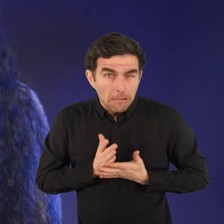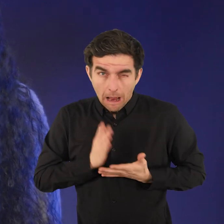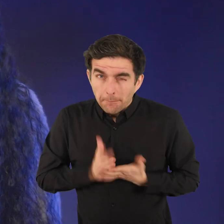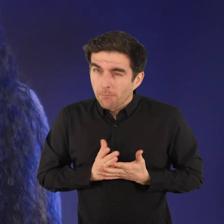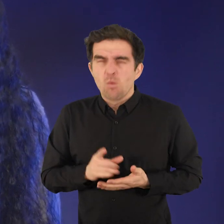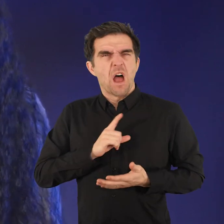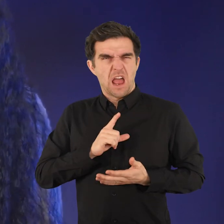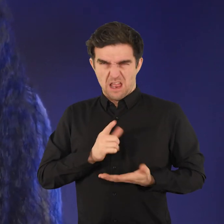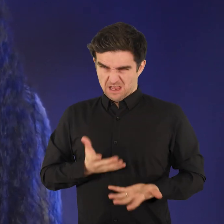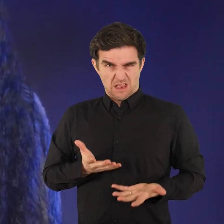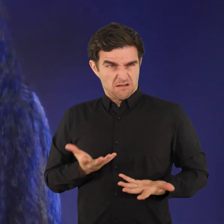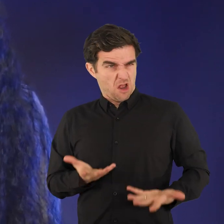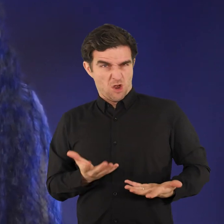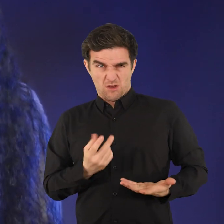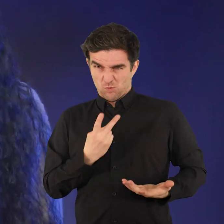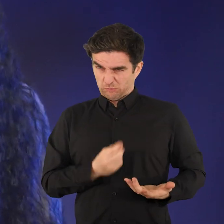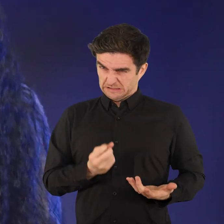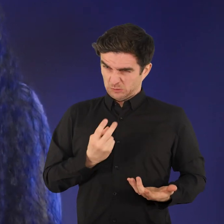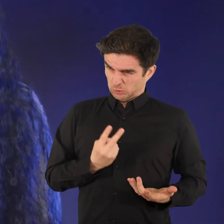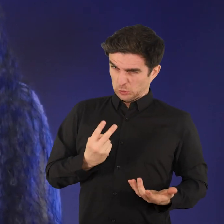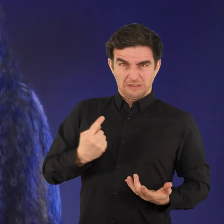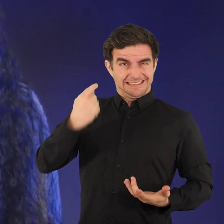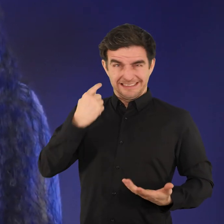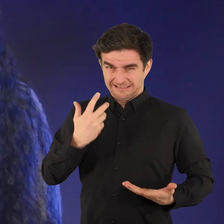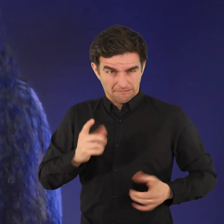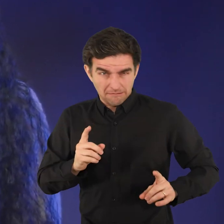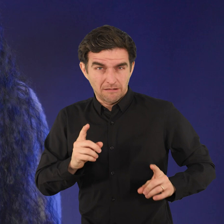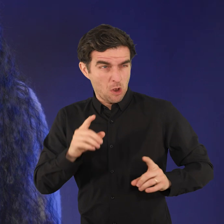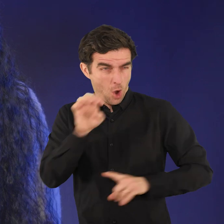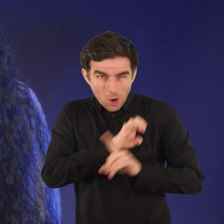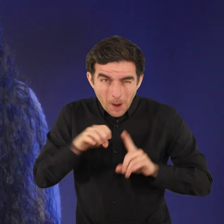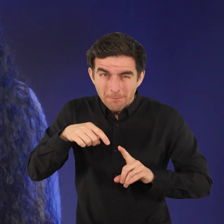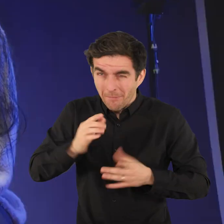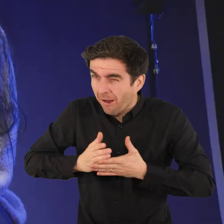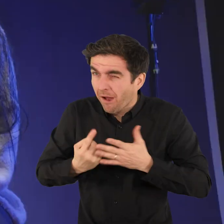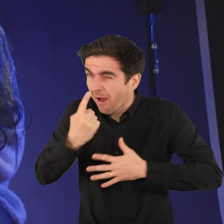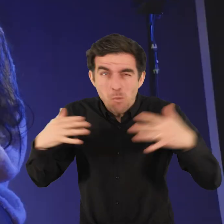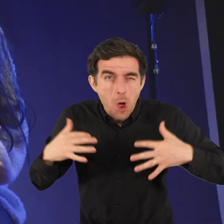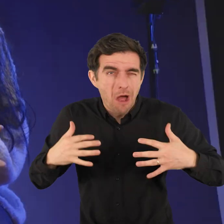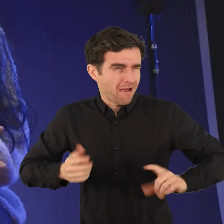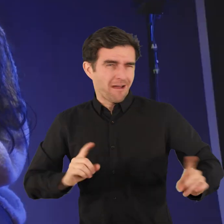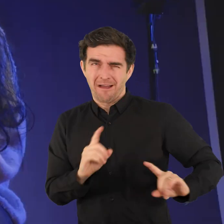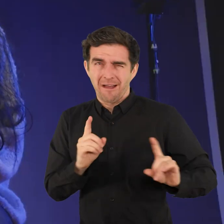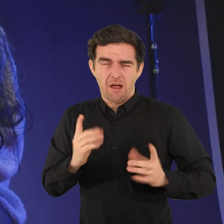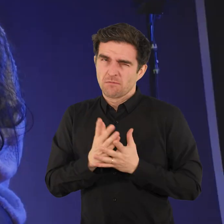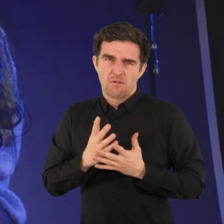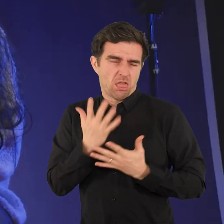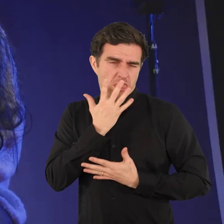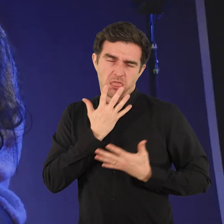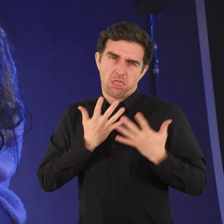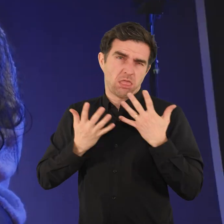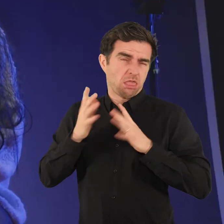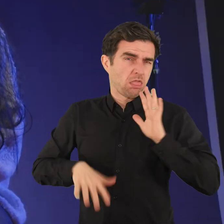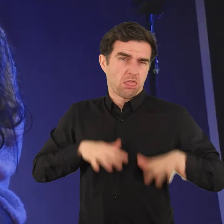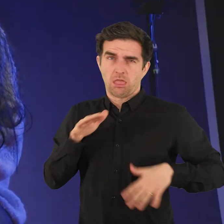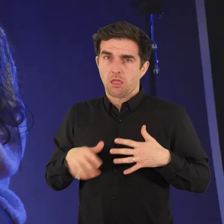thing is happening in the 21st century in a European country. It was really terrifying when I went